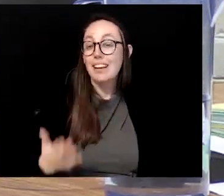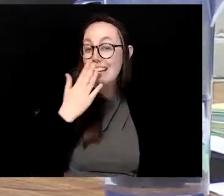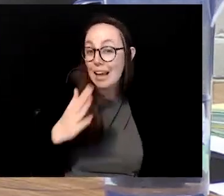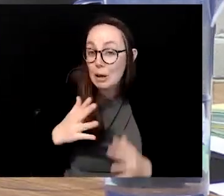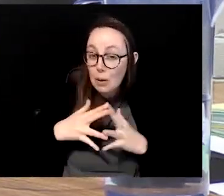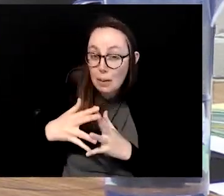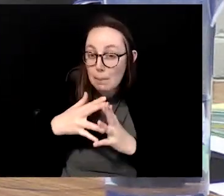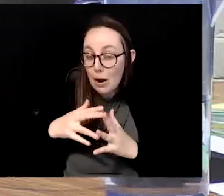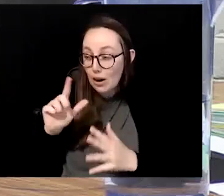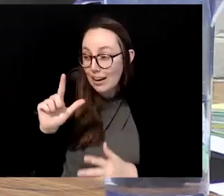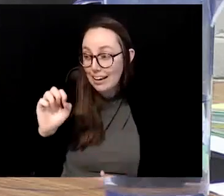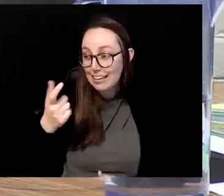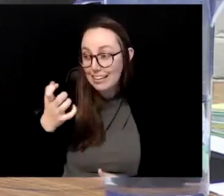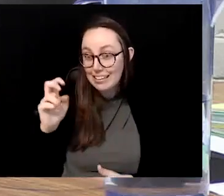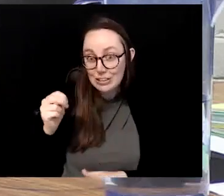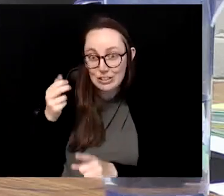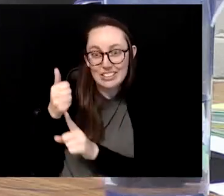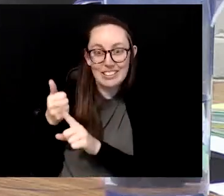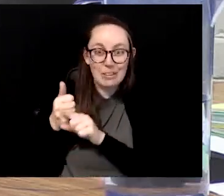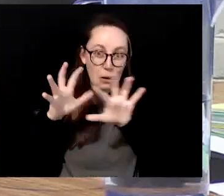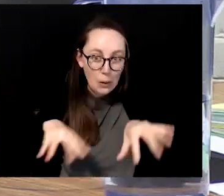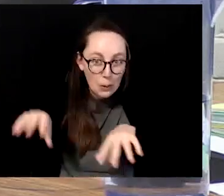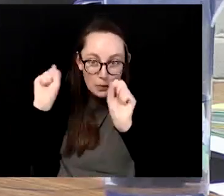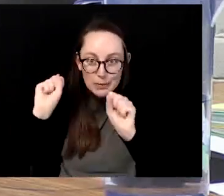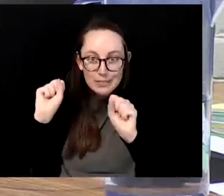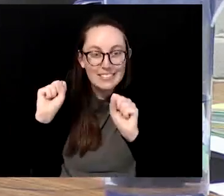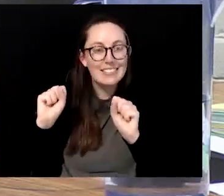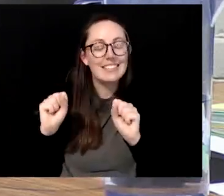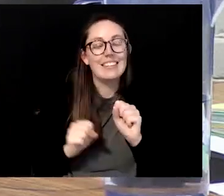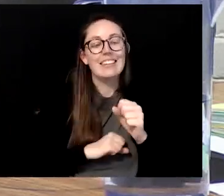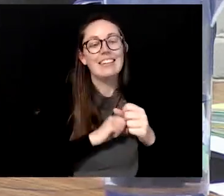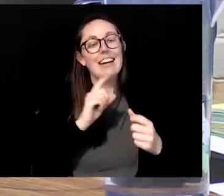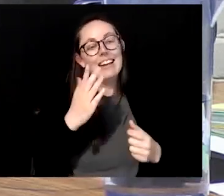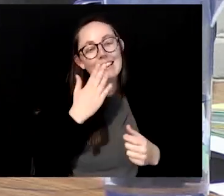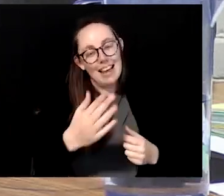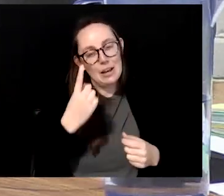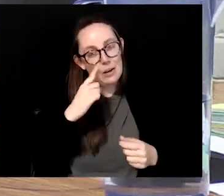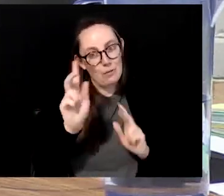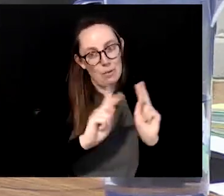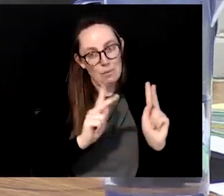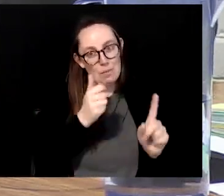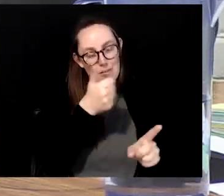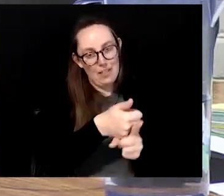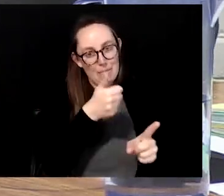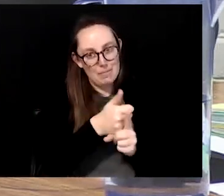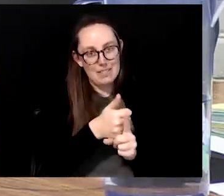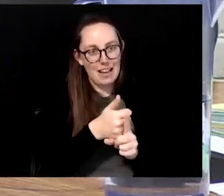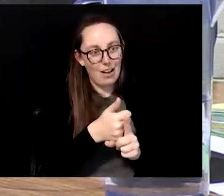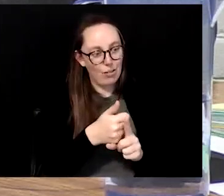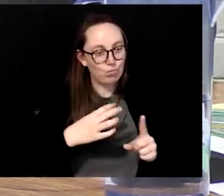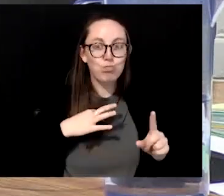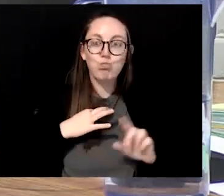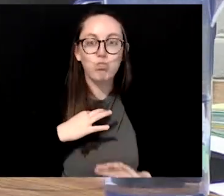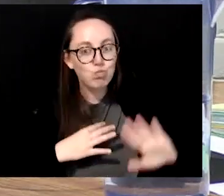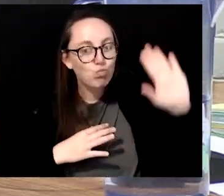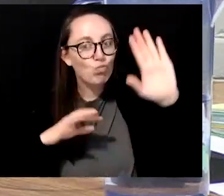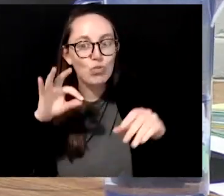finally thank you to the candidates and congratulations to all on very well-run campaigns